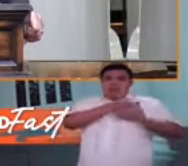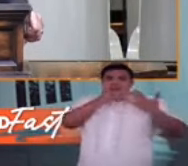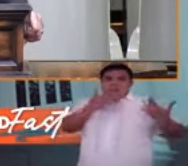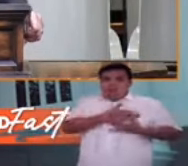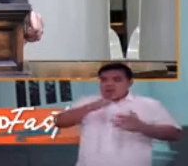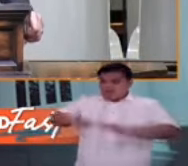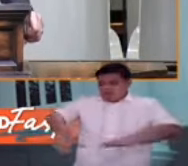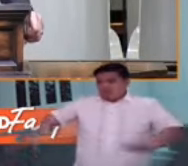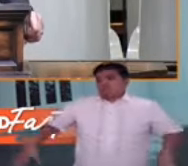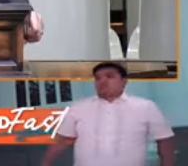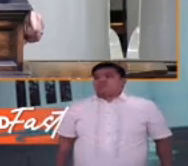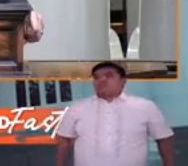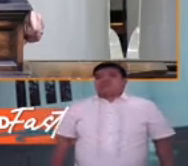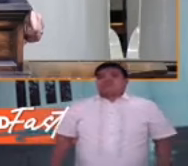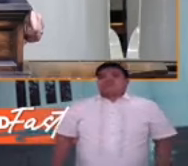in the heart of the child.